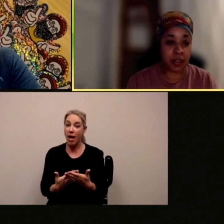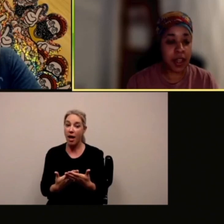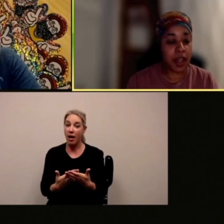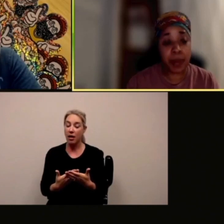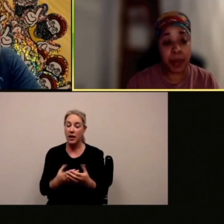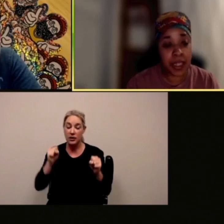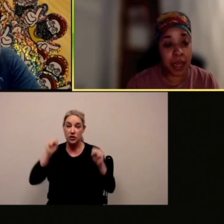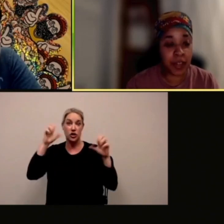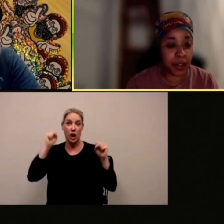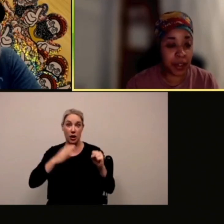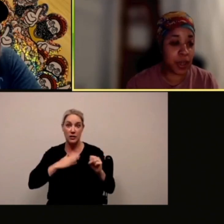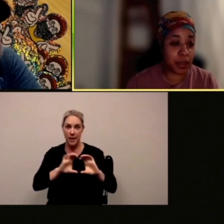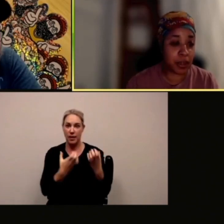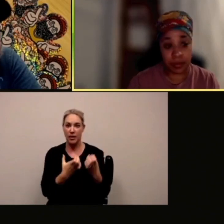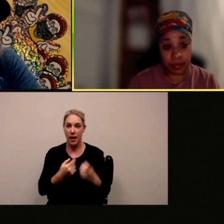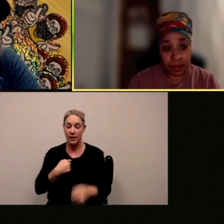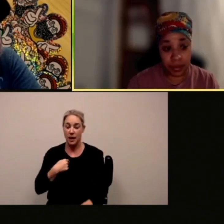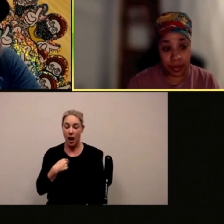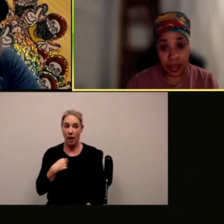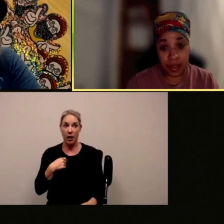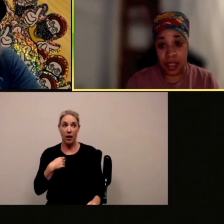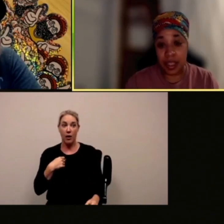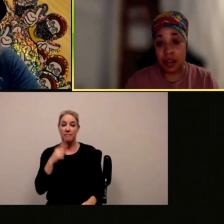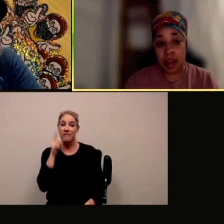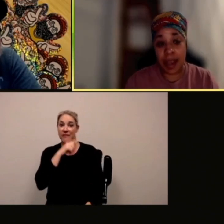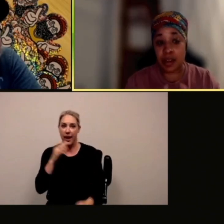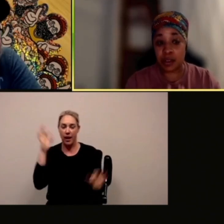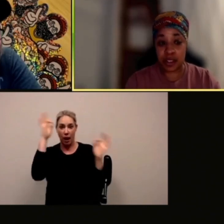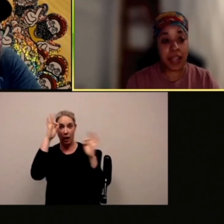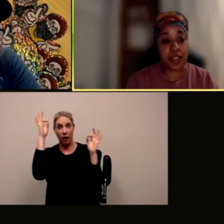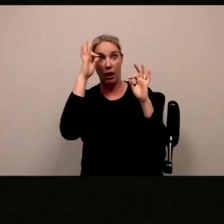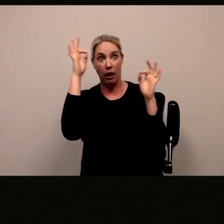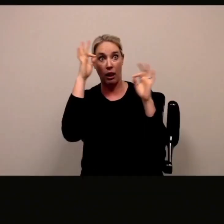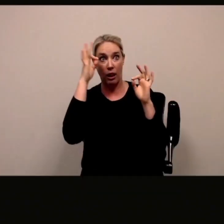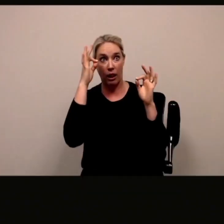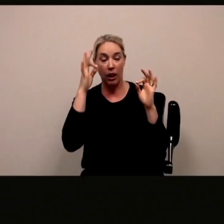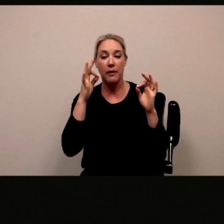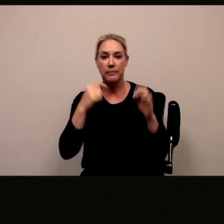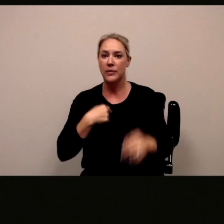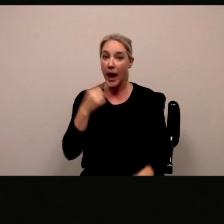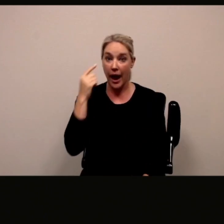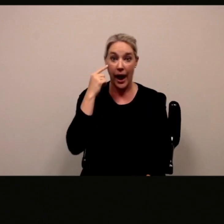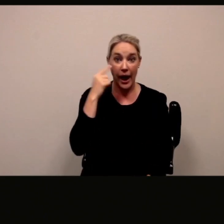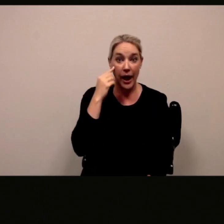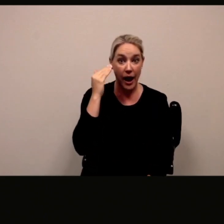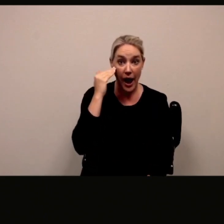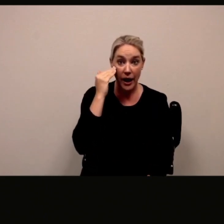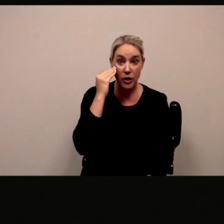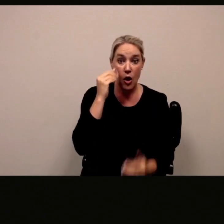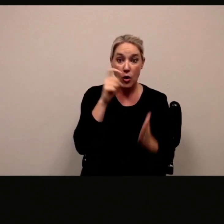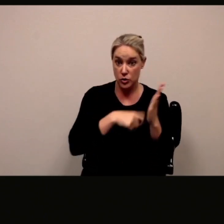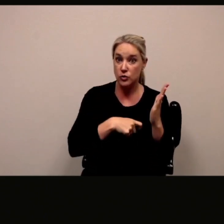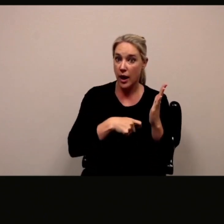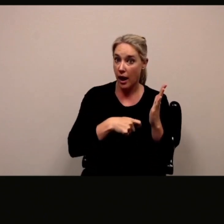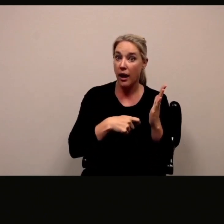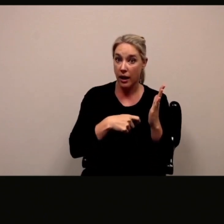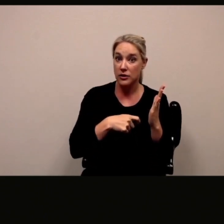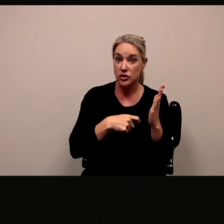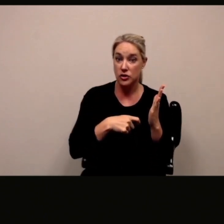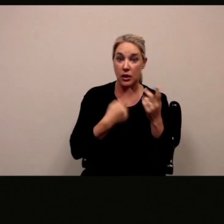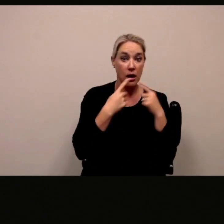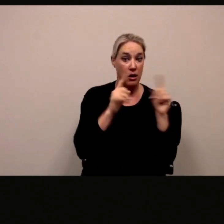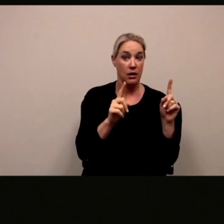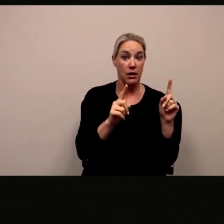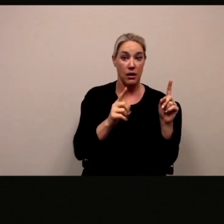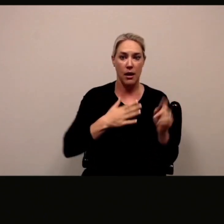educators. I play dumb very well. Now I know Scratch well, and the kids know this, but some days I